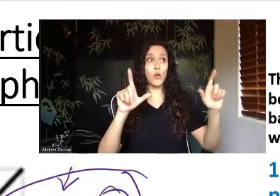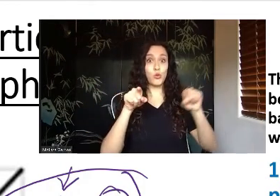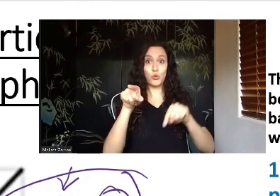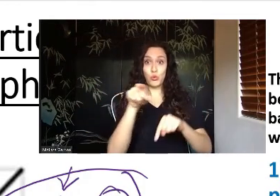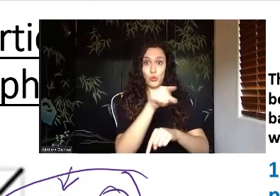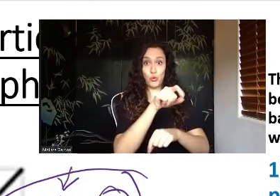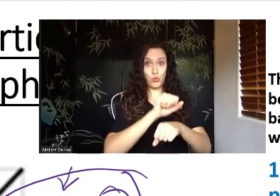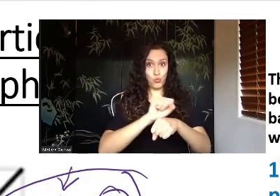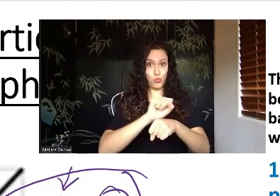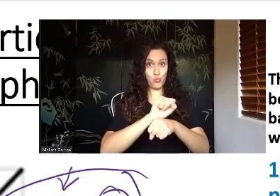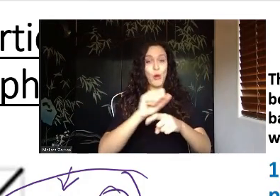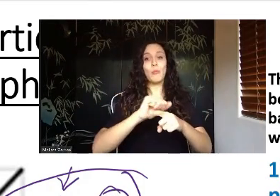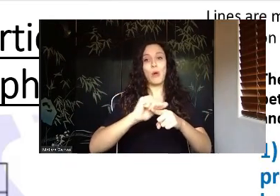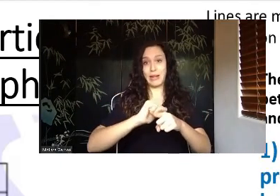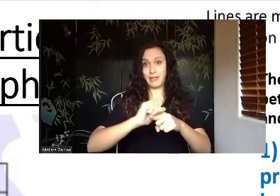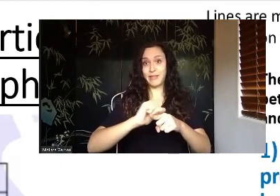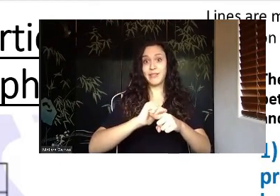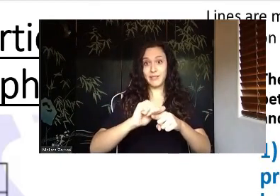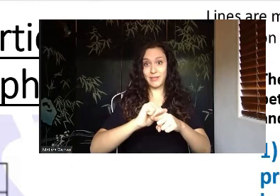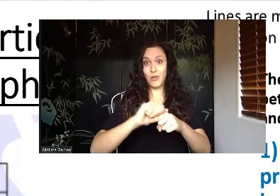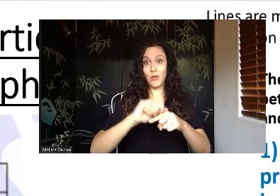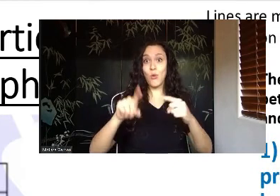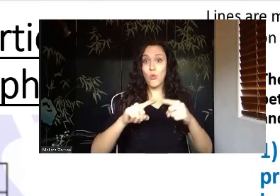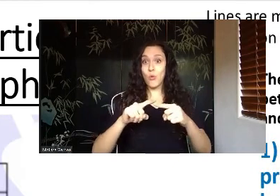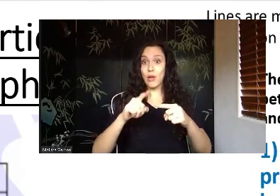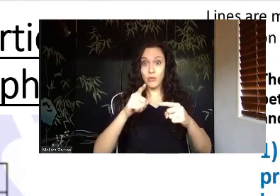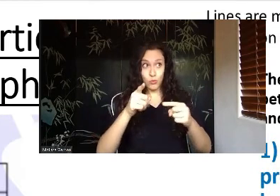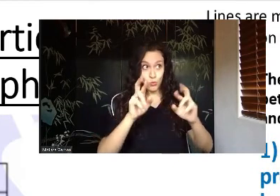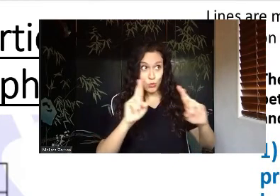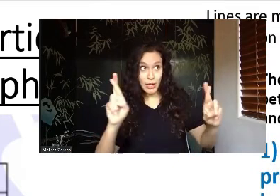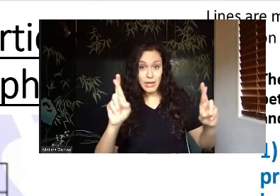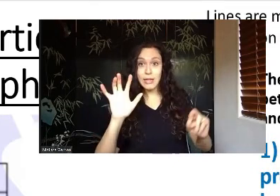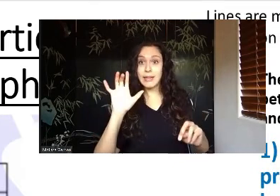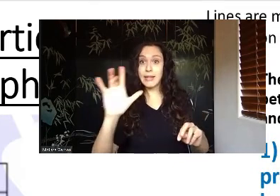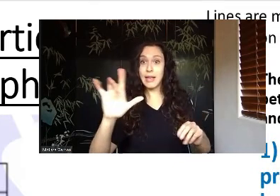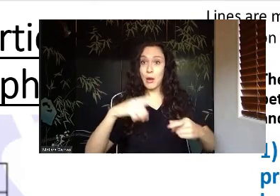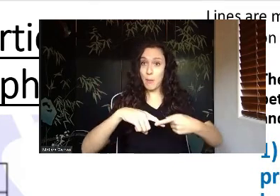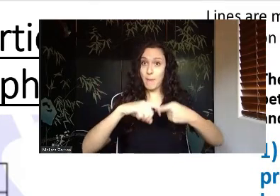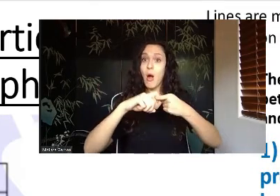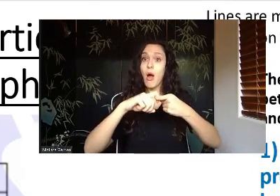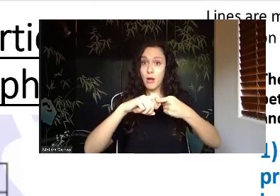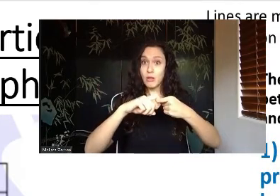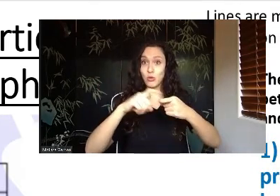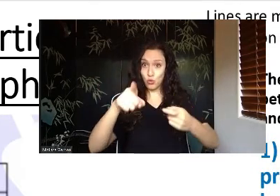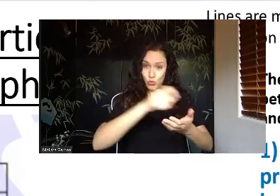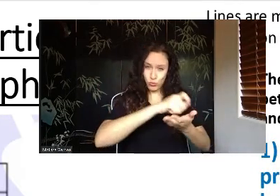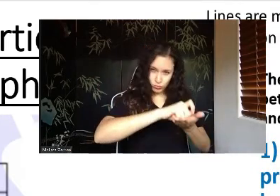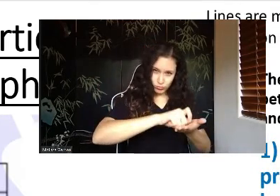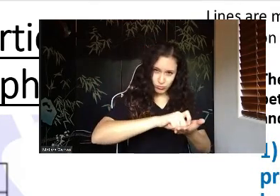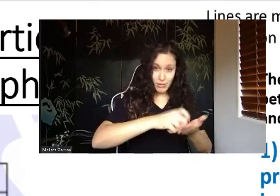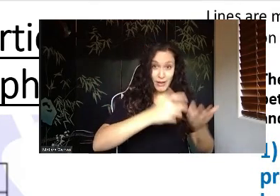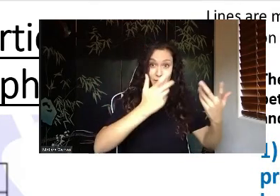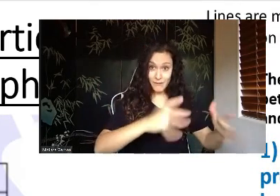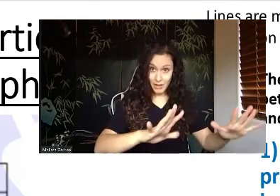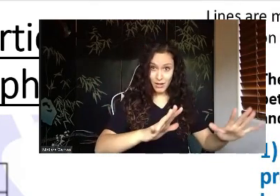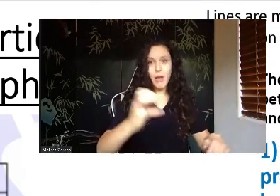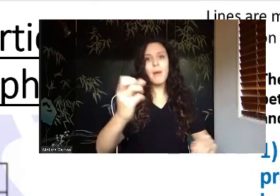All right, for the next slide, I'm gonna have you go ahead and practice this one. Press pause when I'm done talking, and